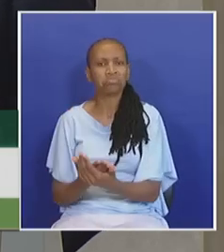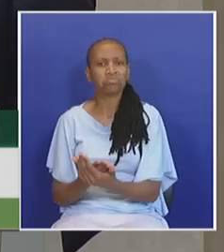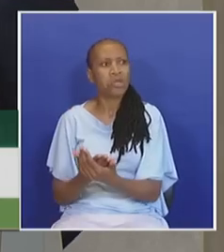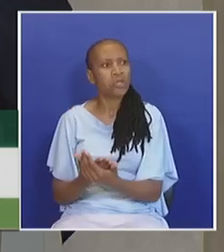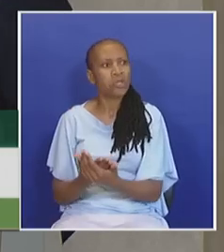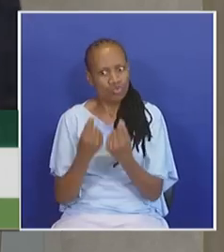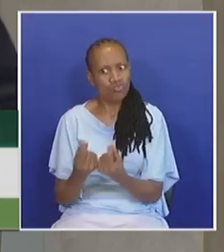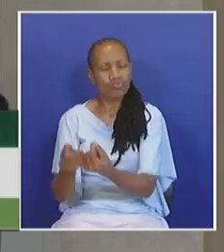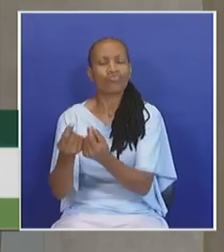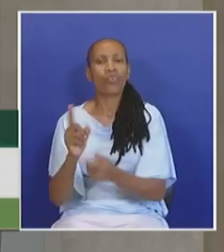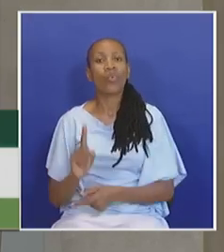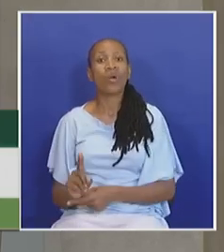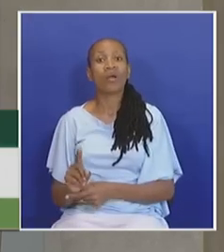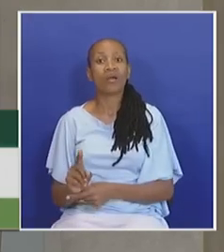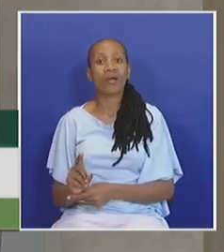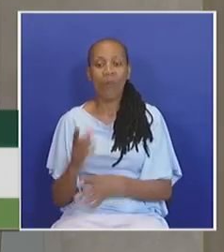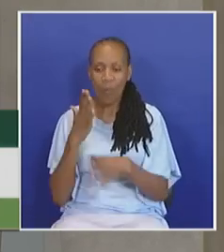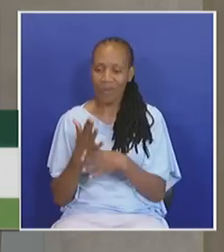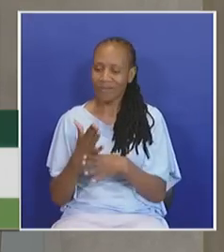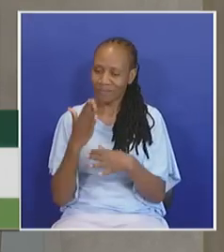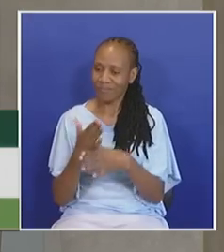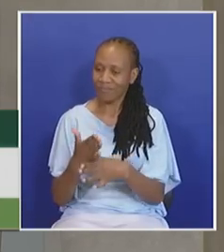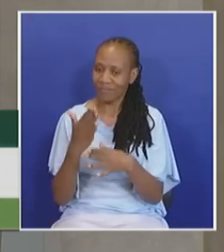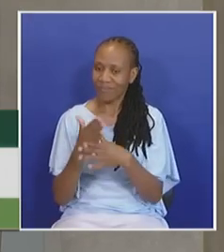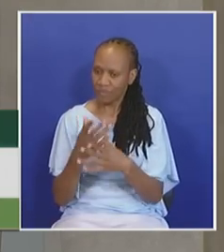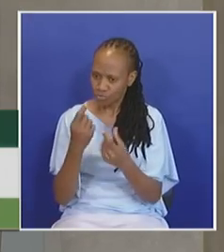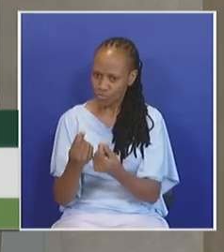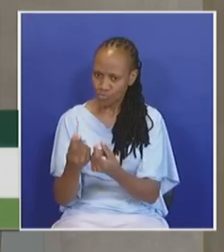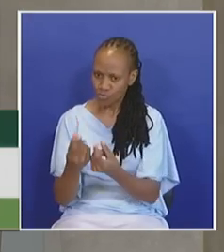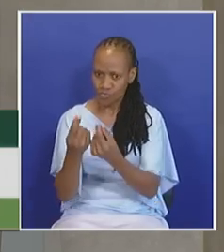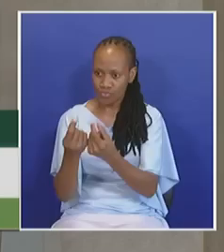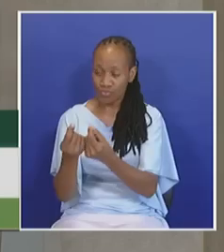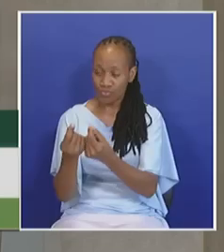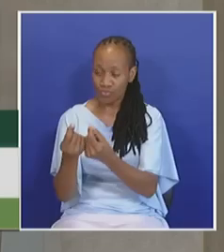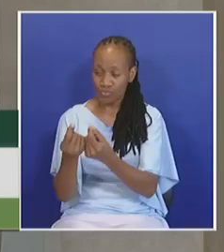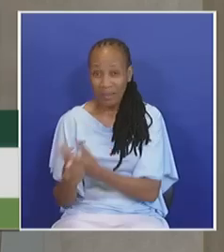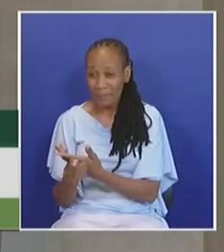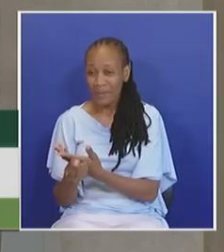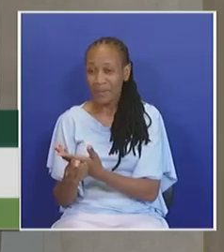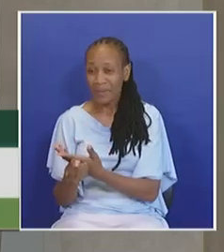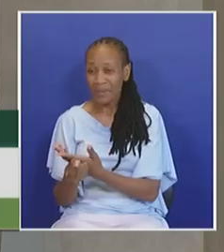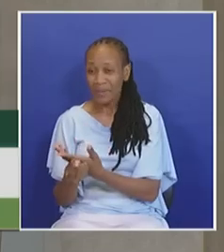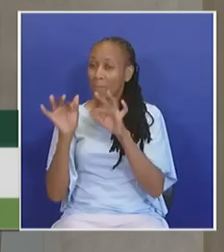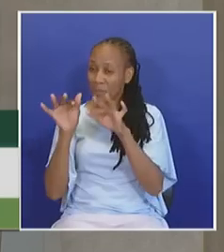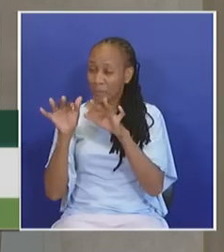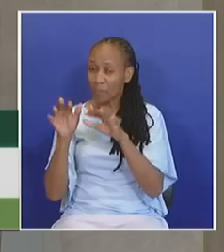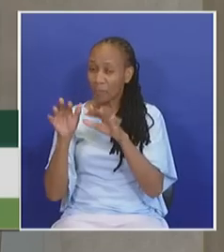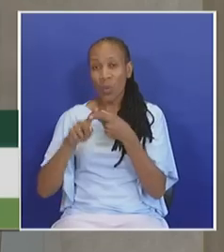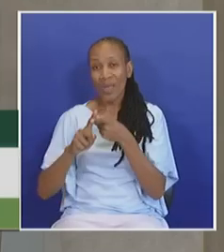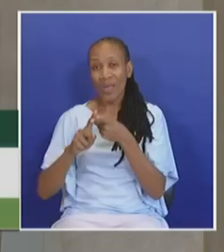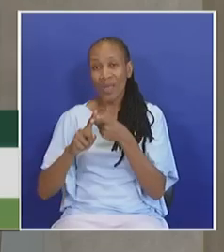actually, through your own deeds, change the living conditions of people of Khayelitsha